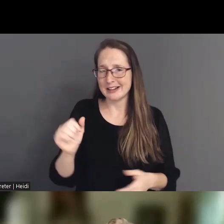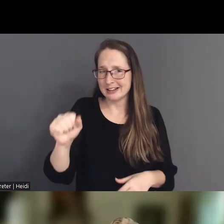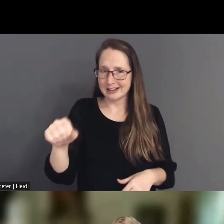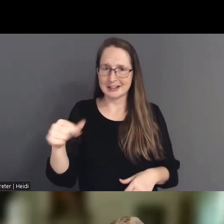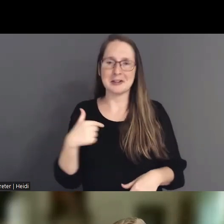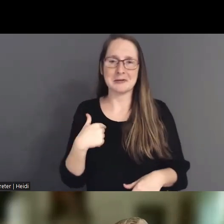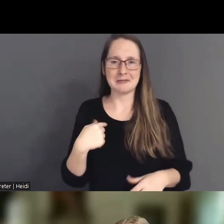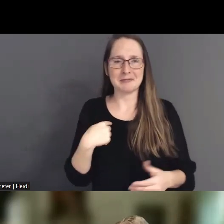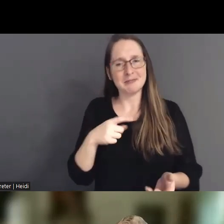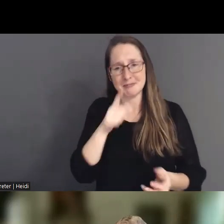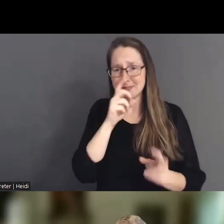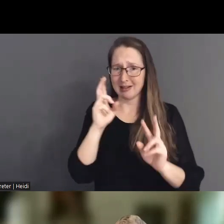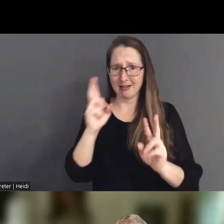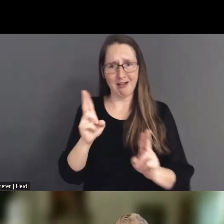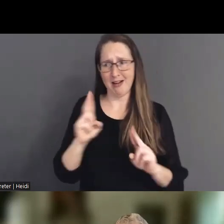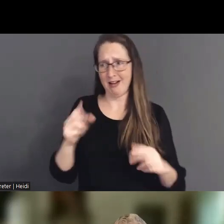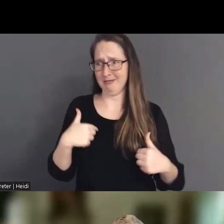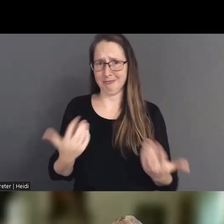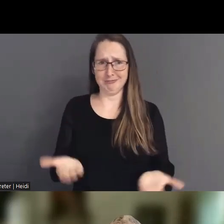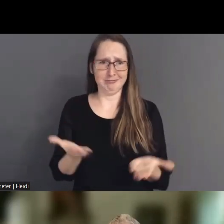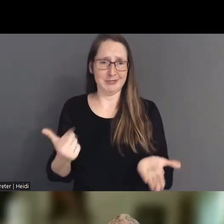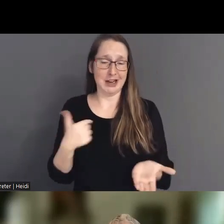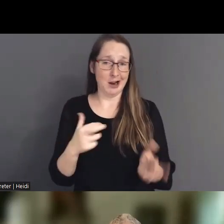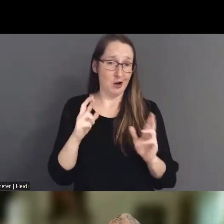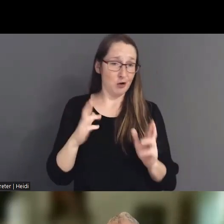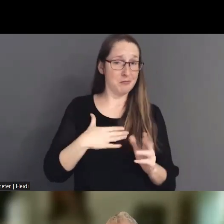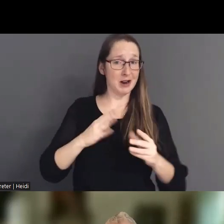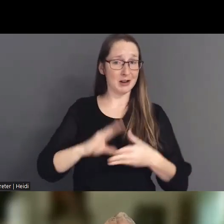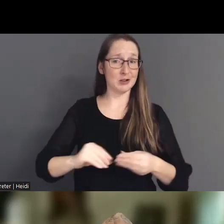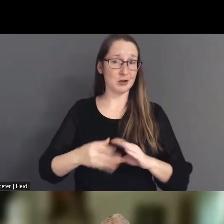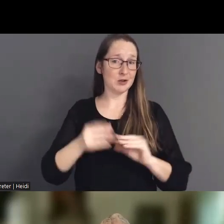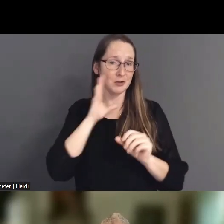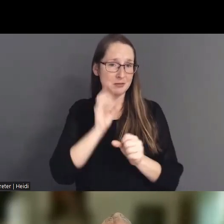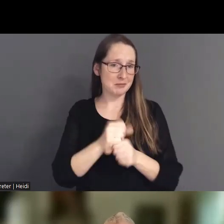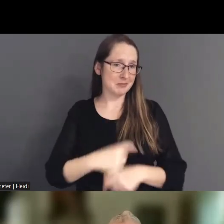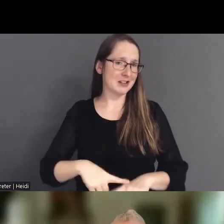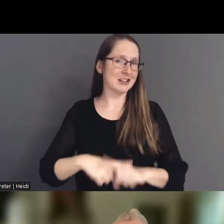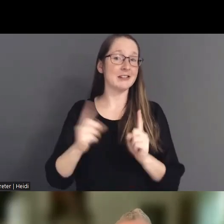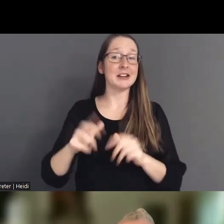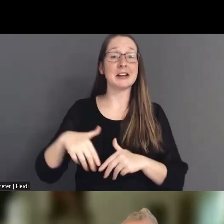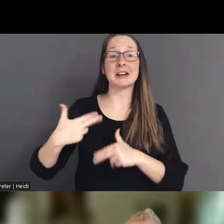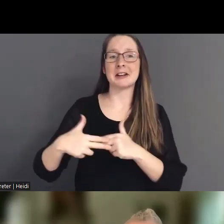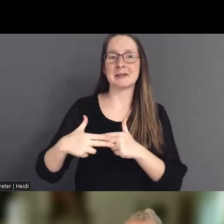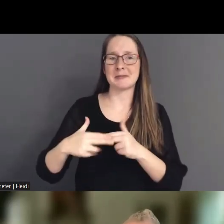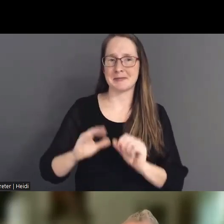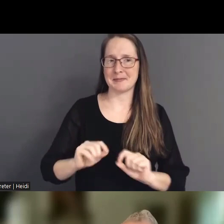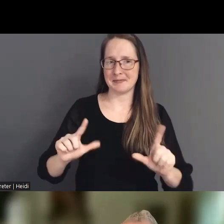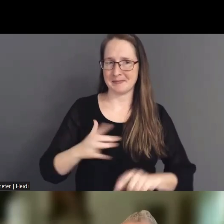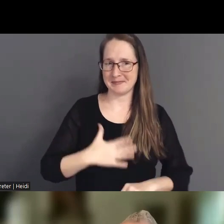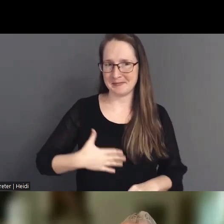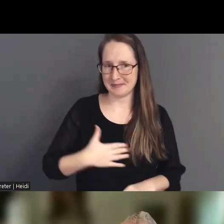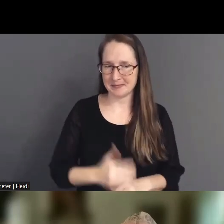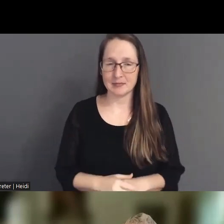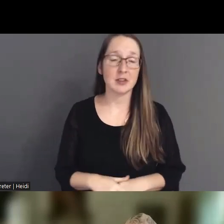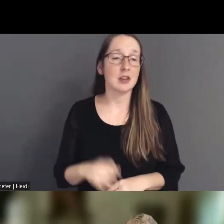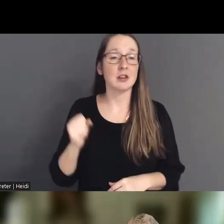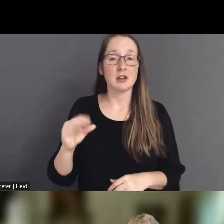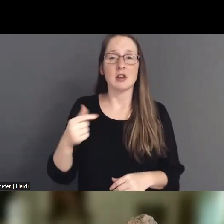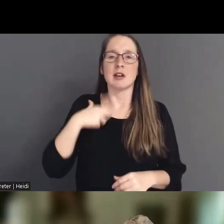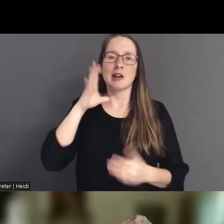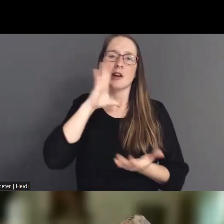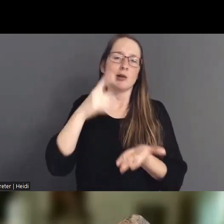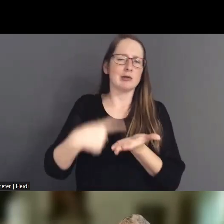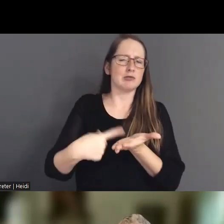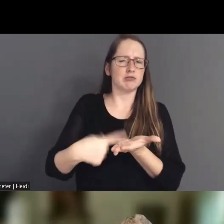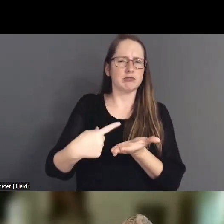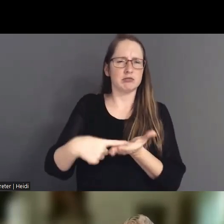very honored to be here, and I hope that my story will make a difference. We can go to the next slide, please. So I'm going to be